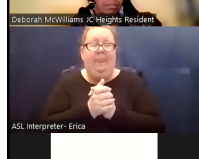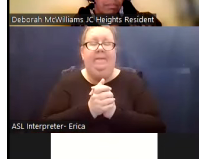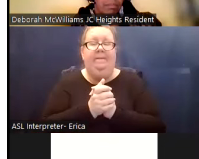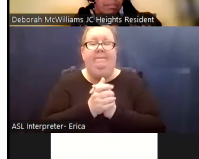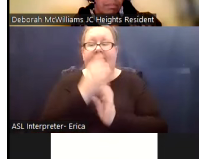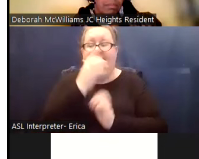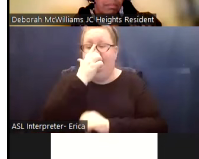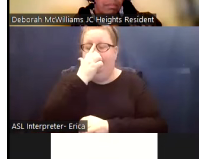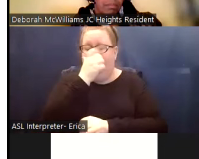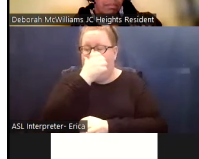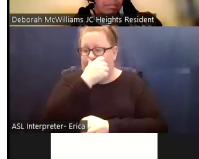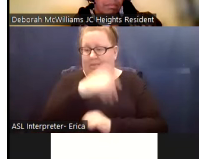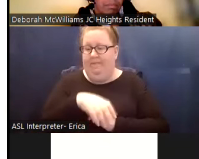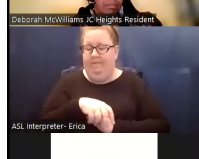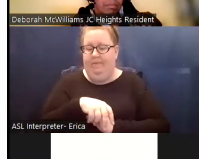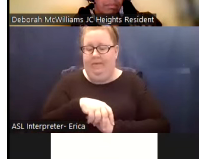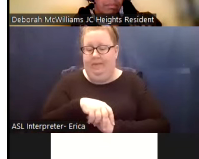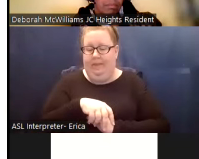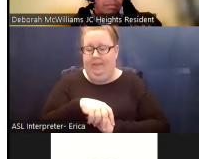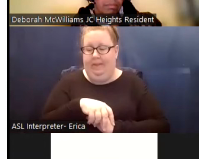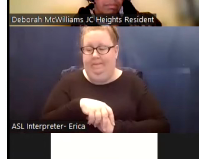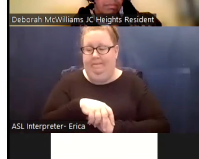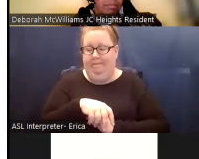With the advent of,